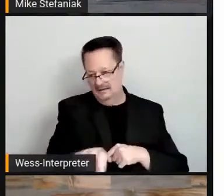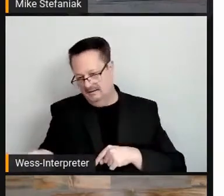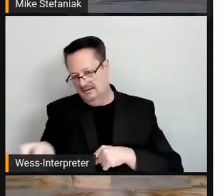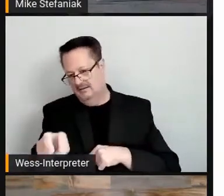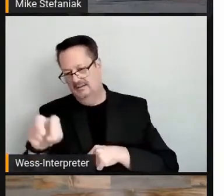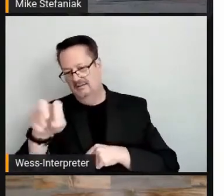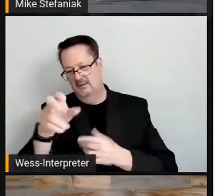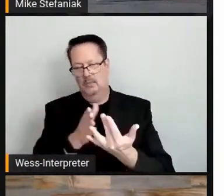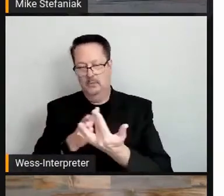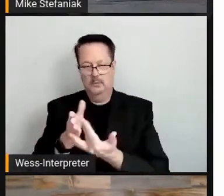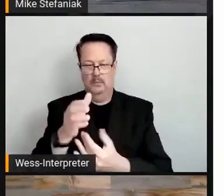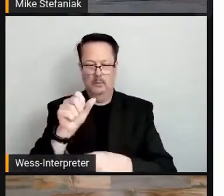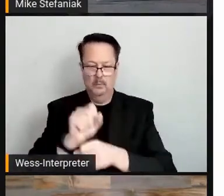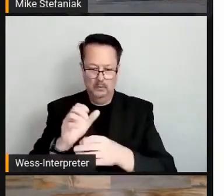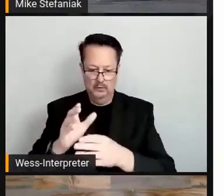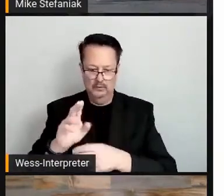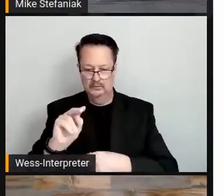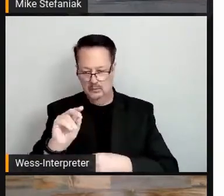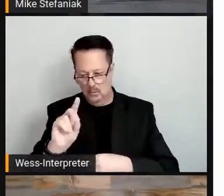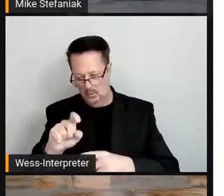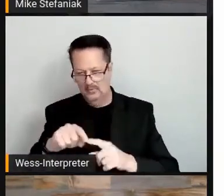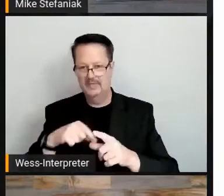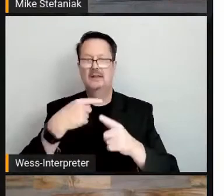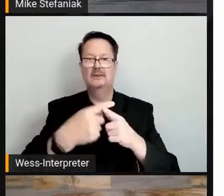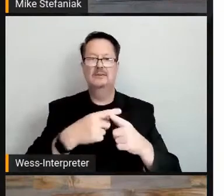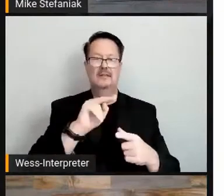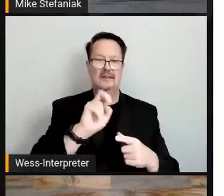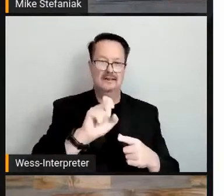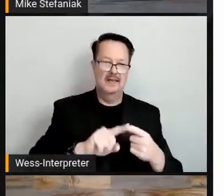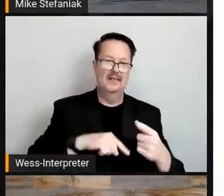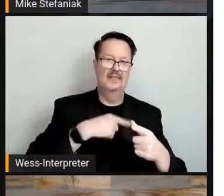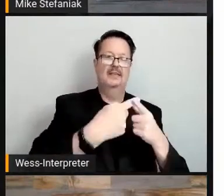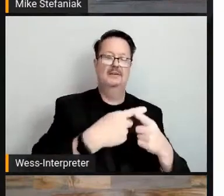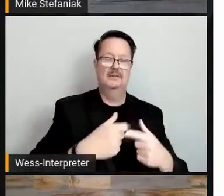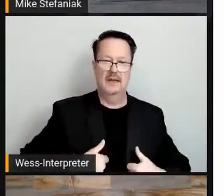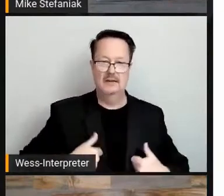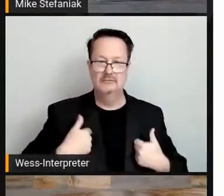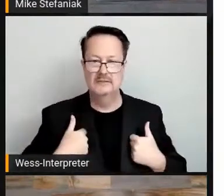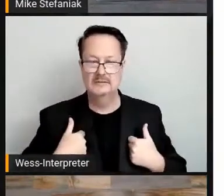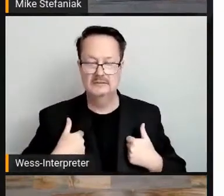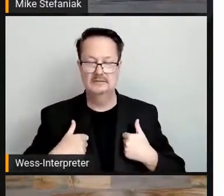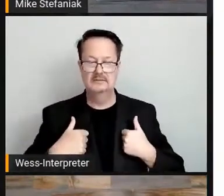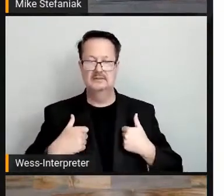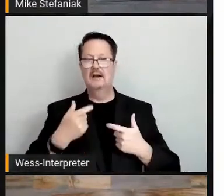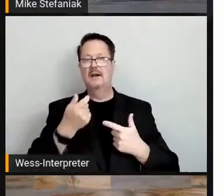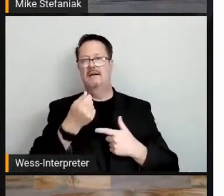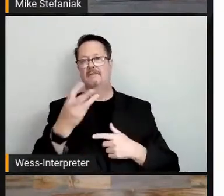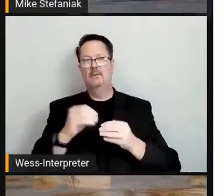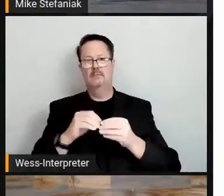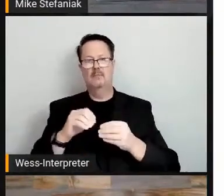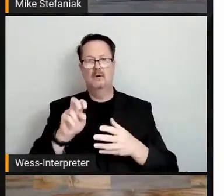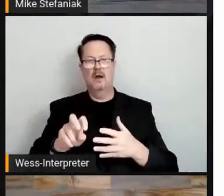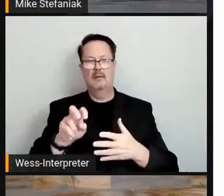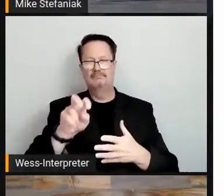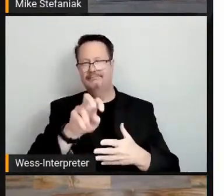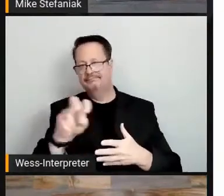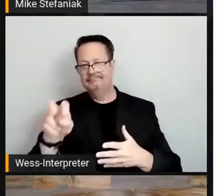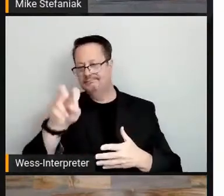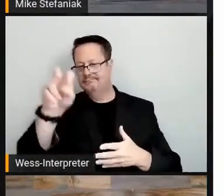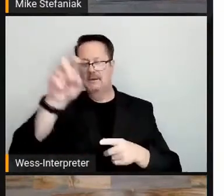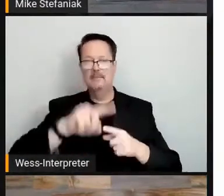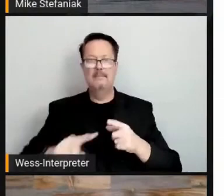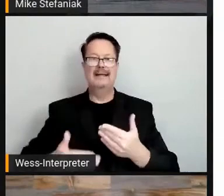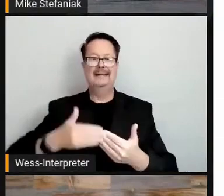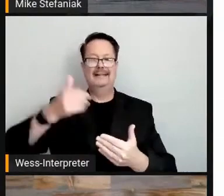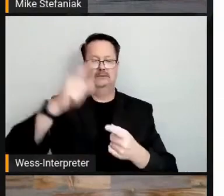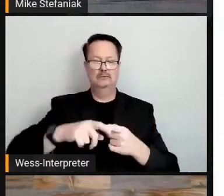the worker node, then through the NAT gateway, then to the address. So a couple more hops, but this makes it much easier to transition